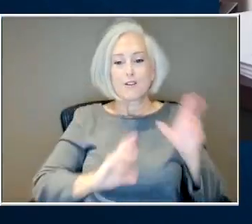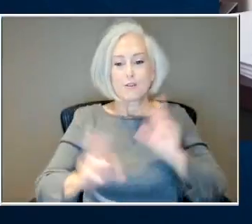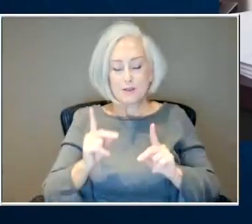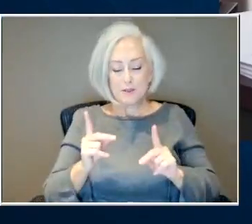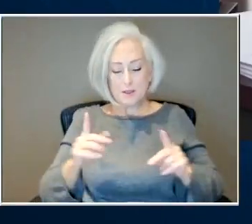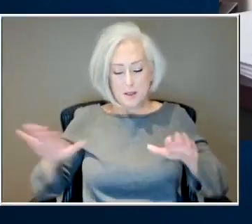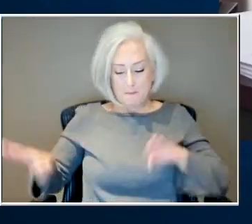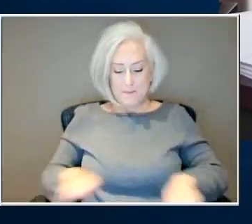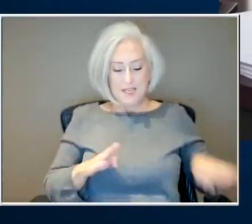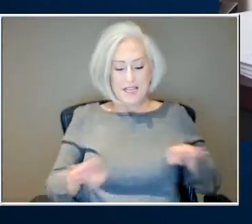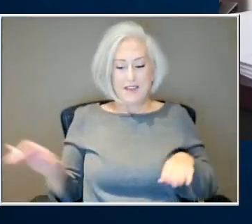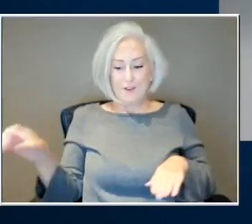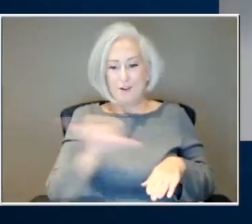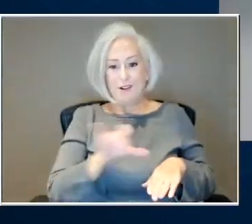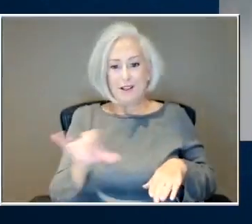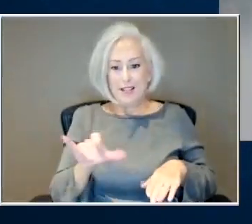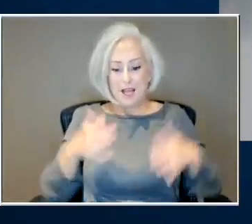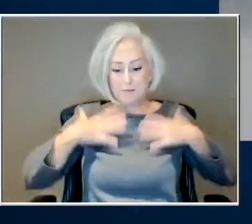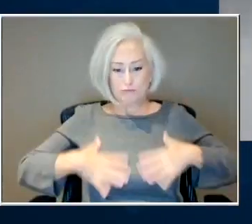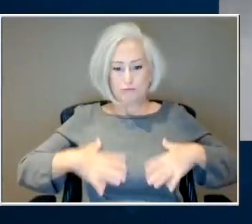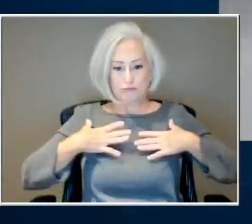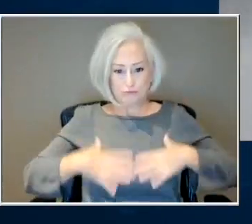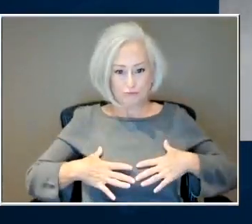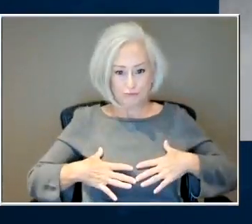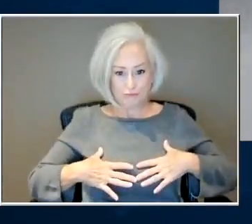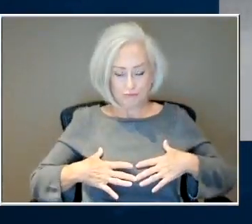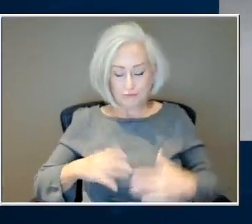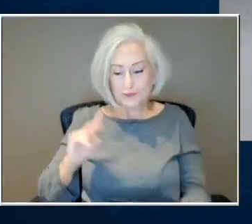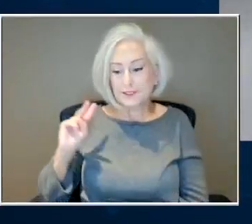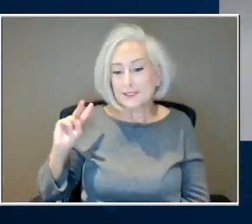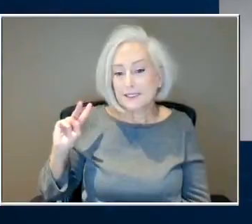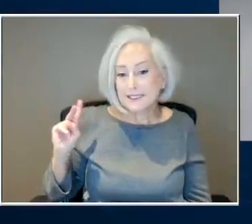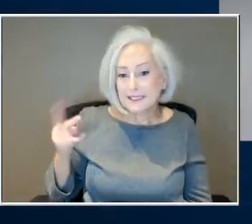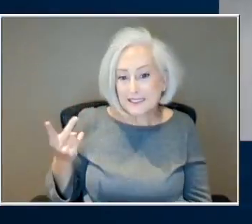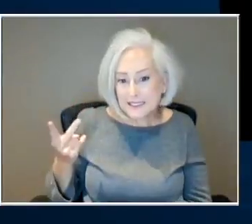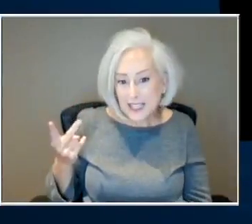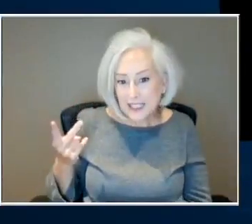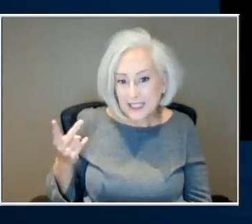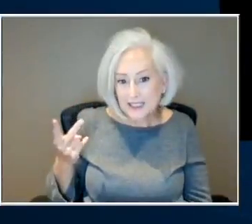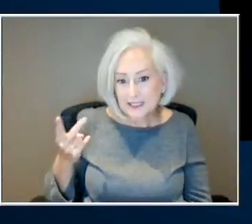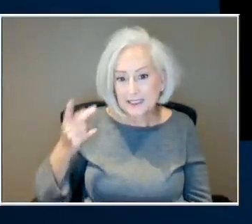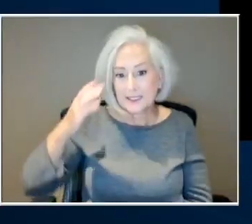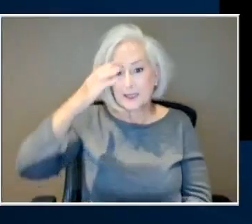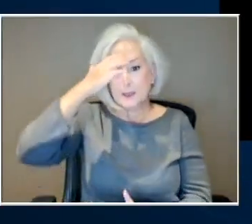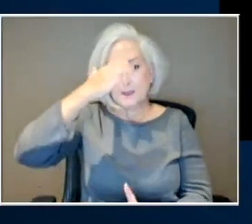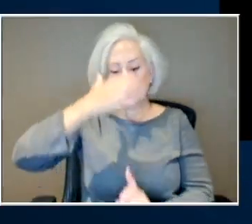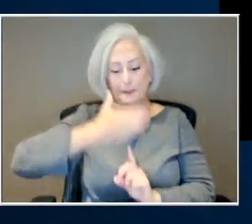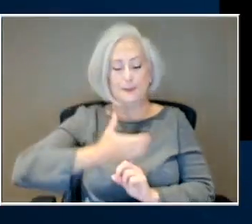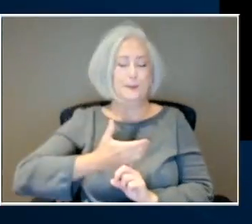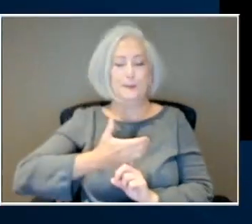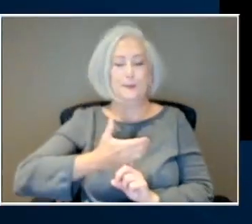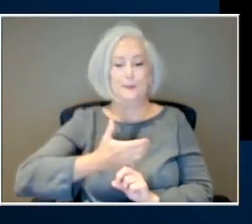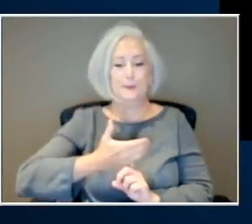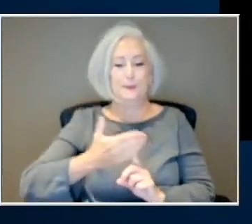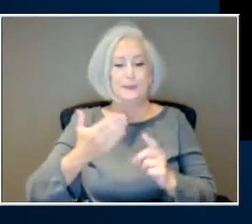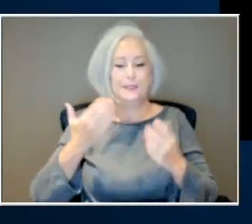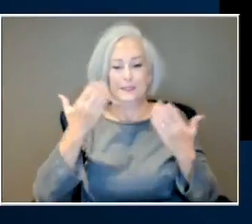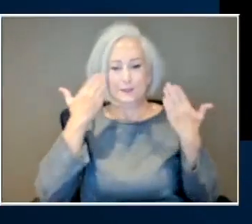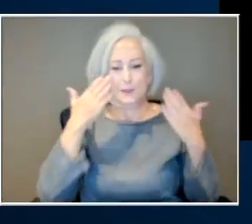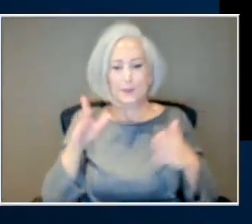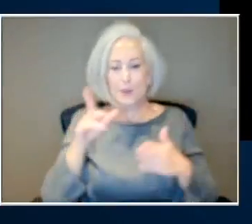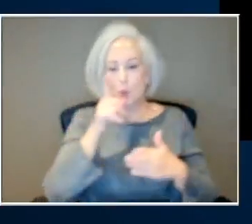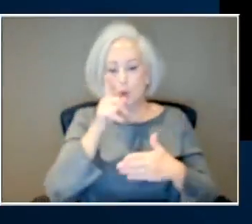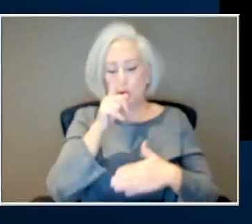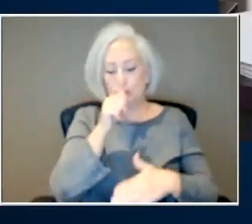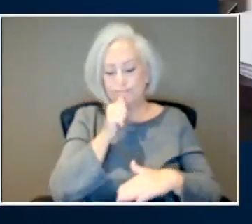thing that you're dressed up as. The second thing, though, is the anonymity that comes with being in a costume.